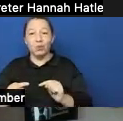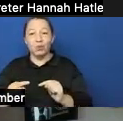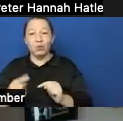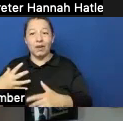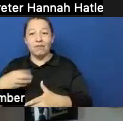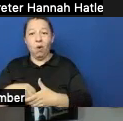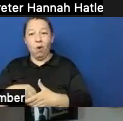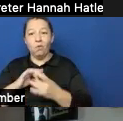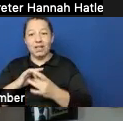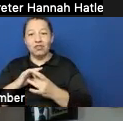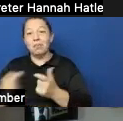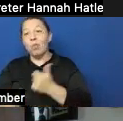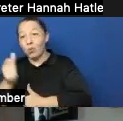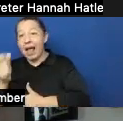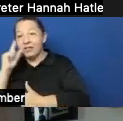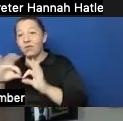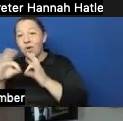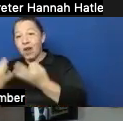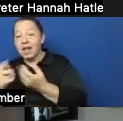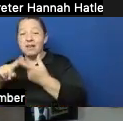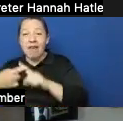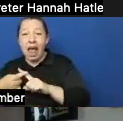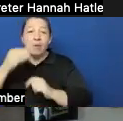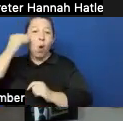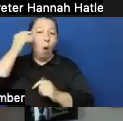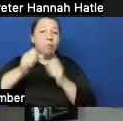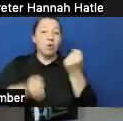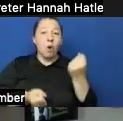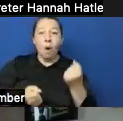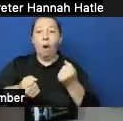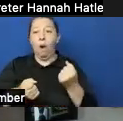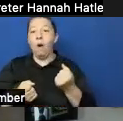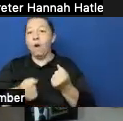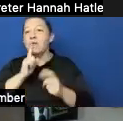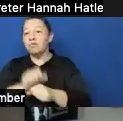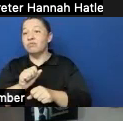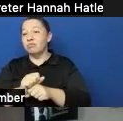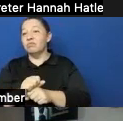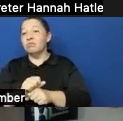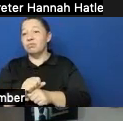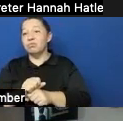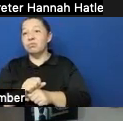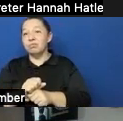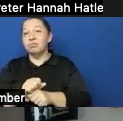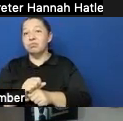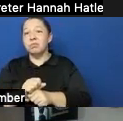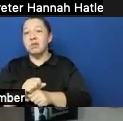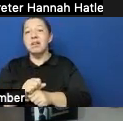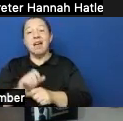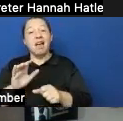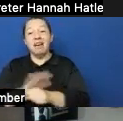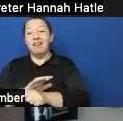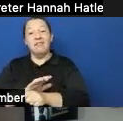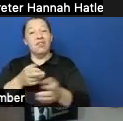threats to friends and family or home or your car is a real truth too. Full disclosure, this is